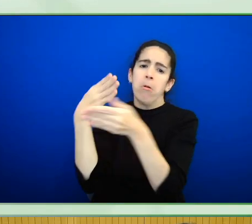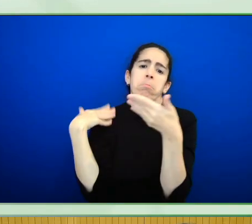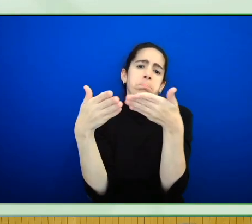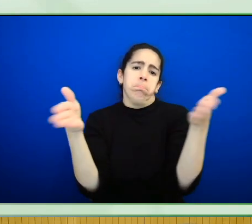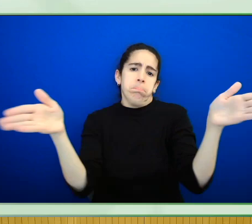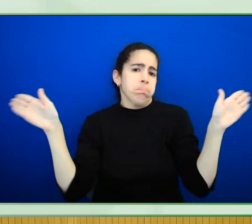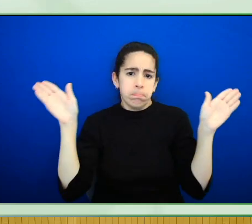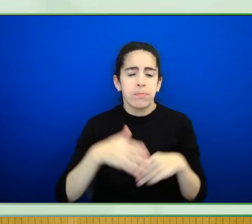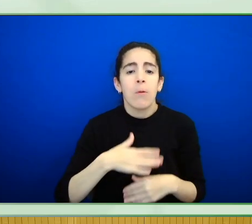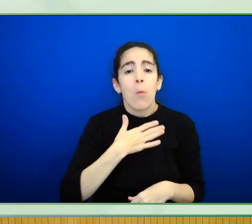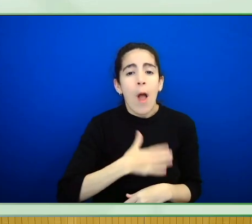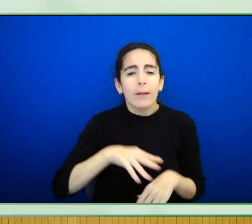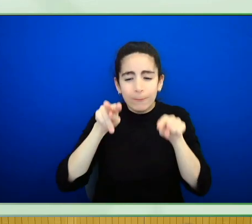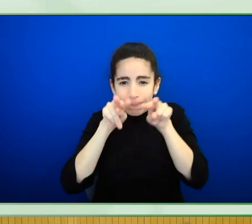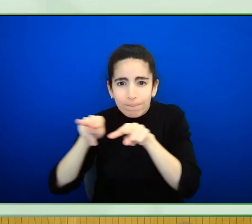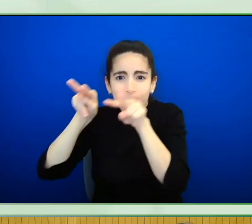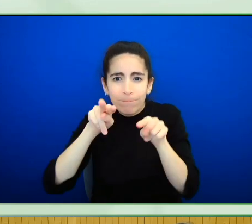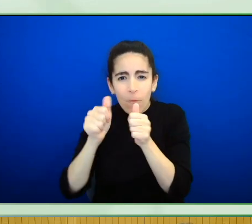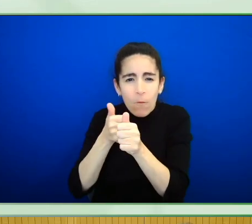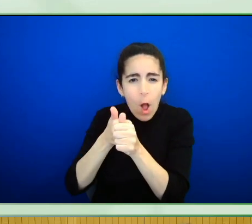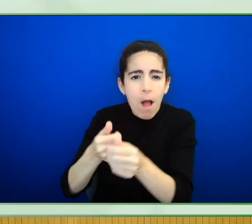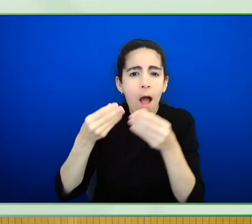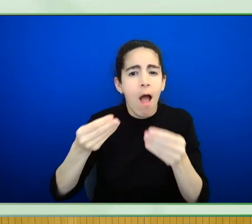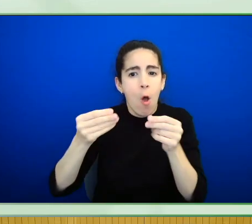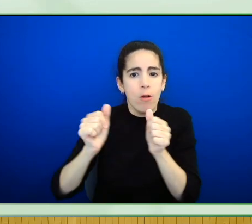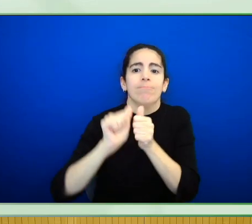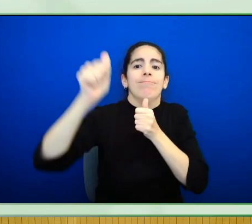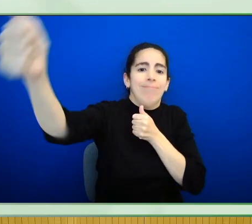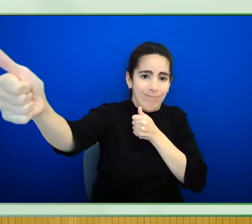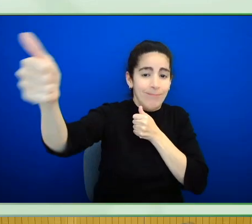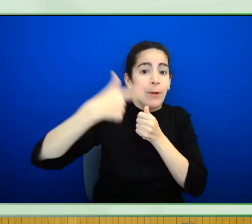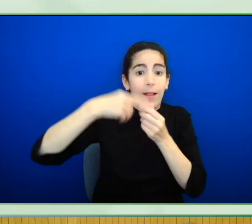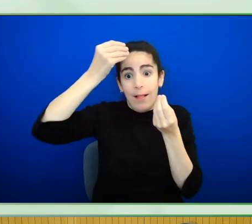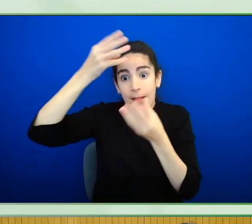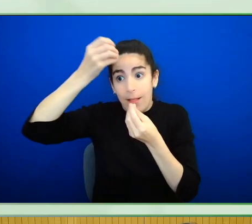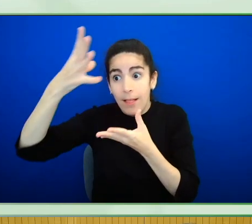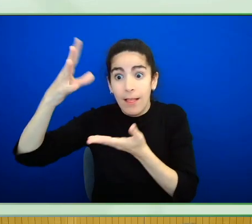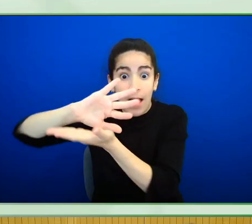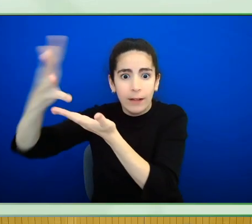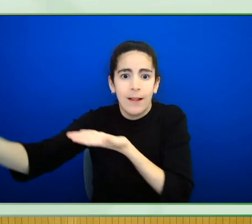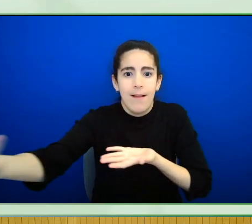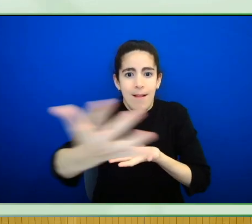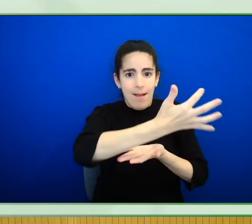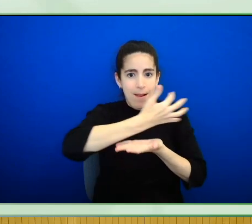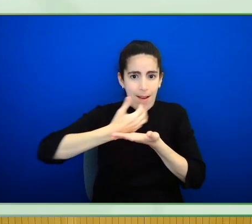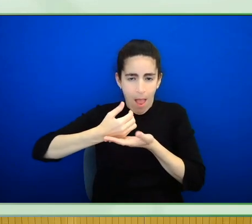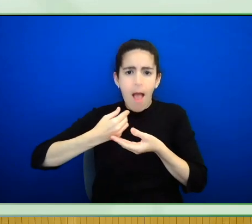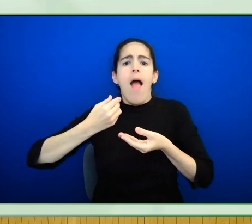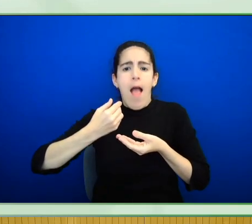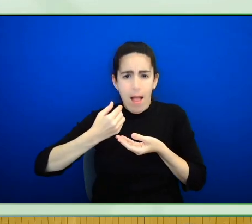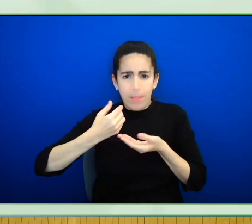use different strategies to improve the training with professionals and to improve the support with the